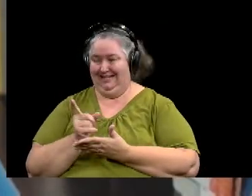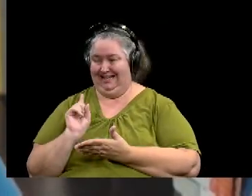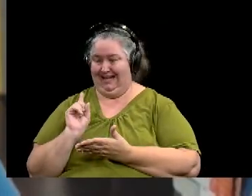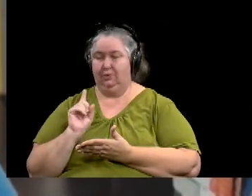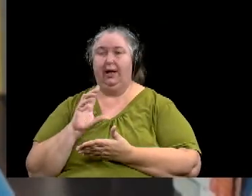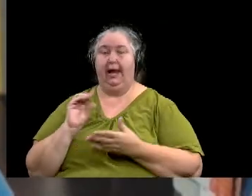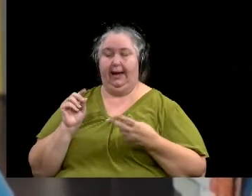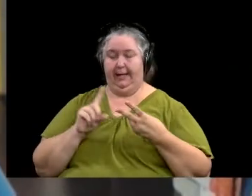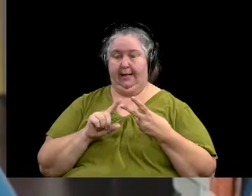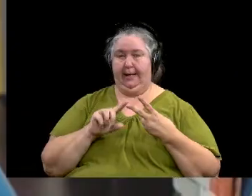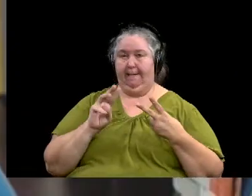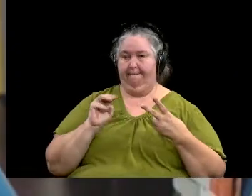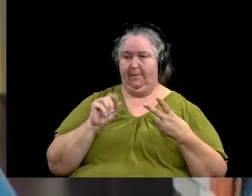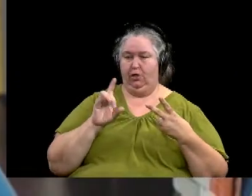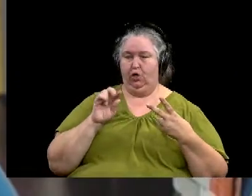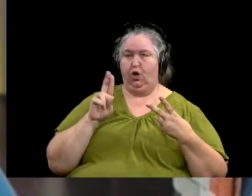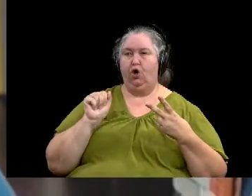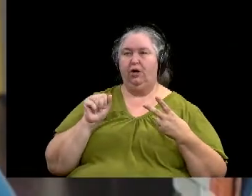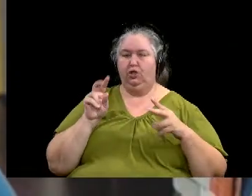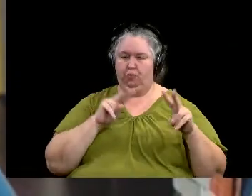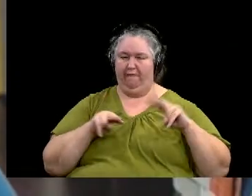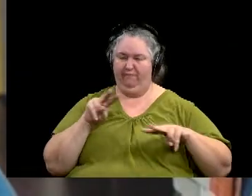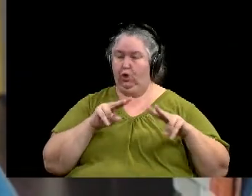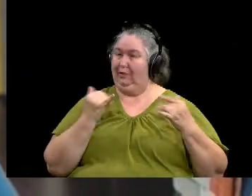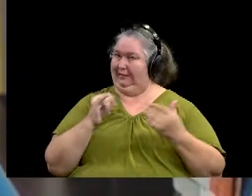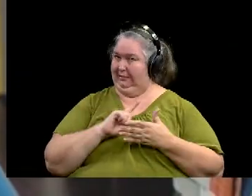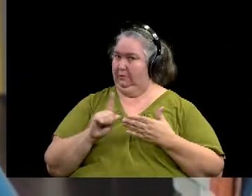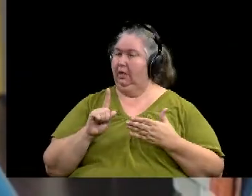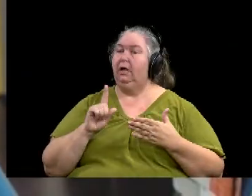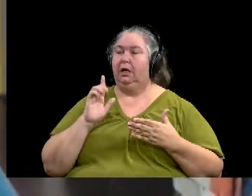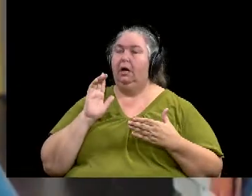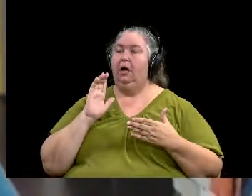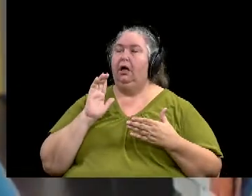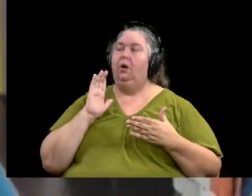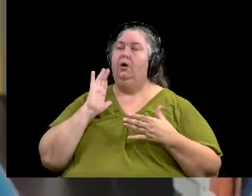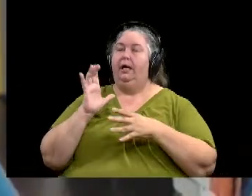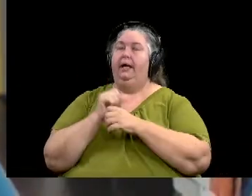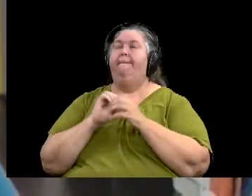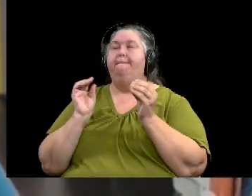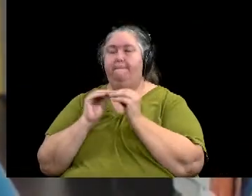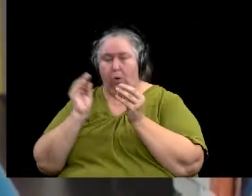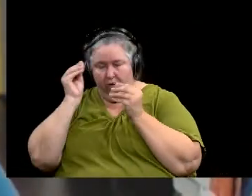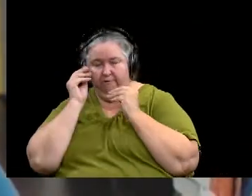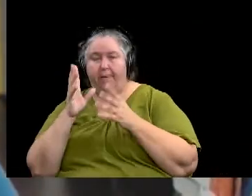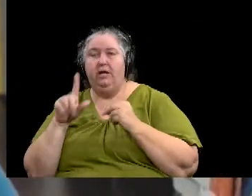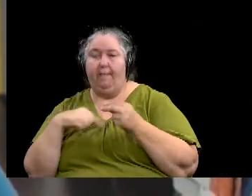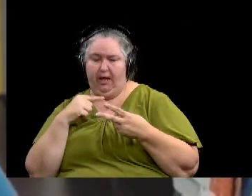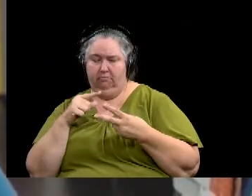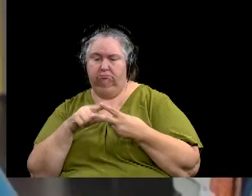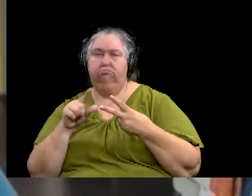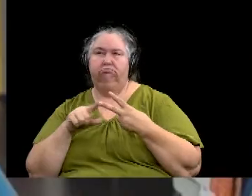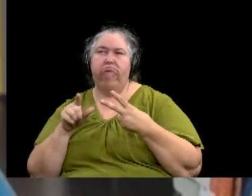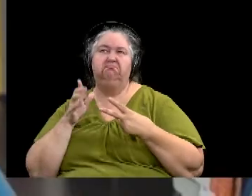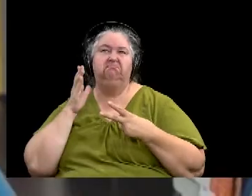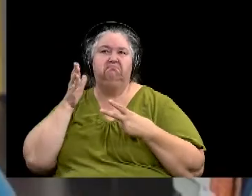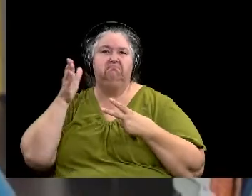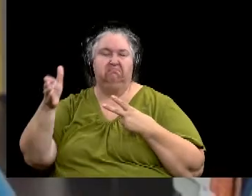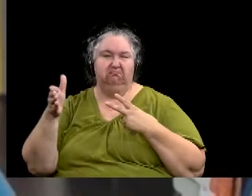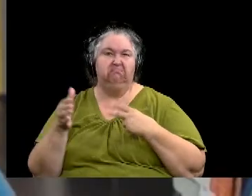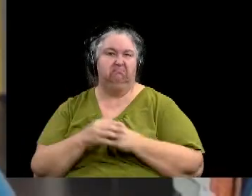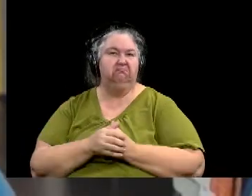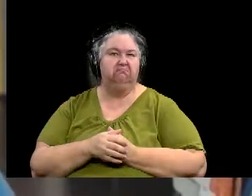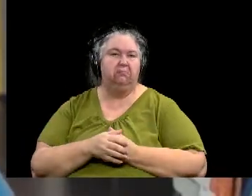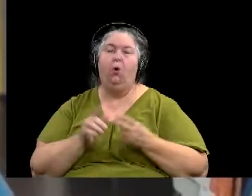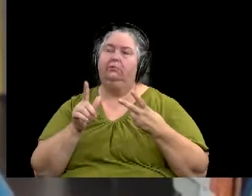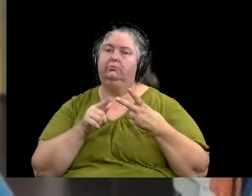we will be getting many more details about the vaccine in the coming days as well. And there are several other